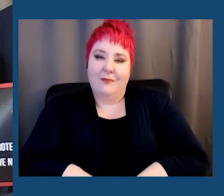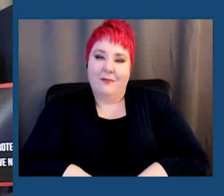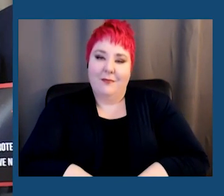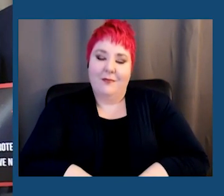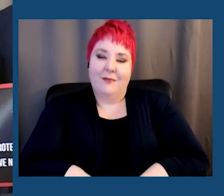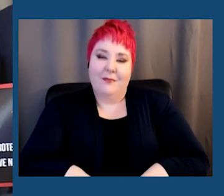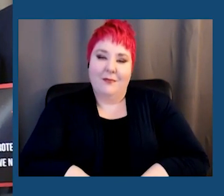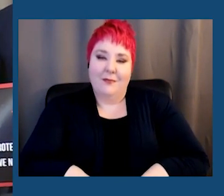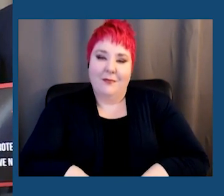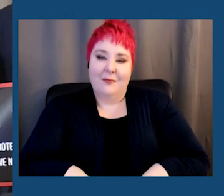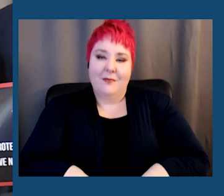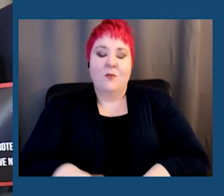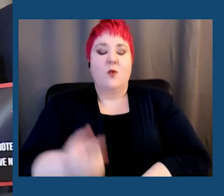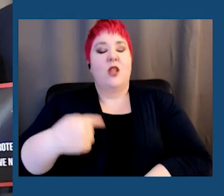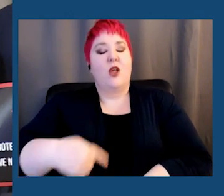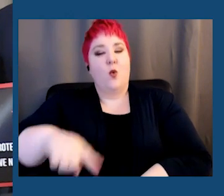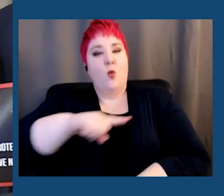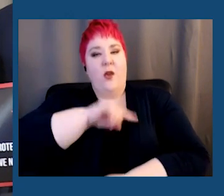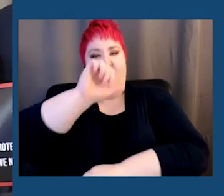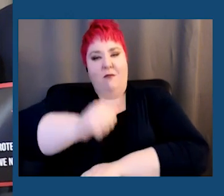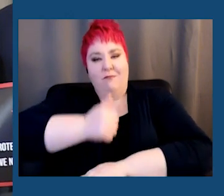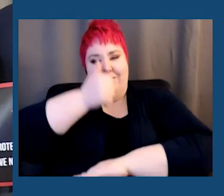That we're putting safety first.